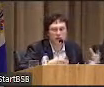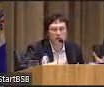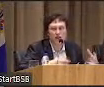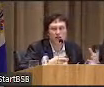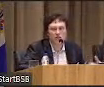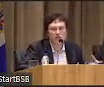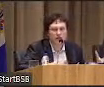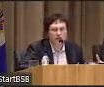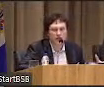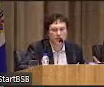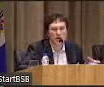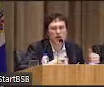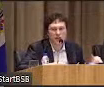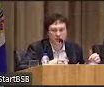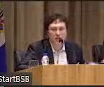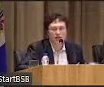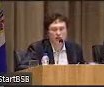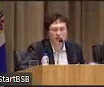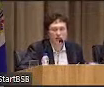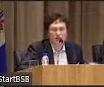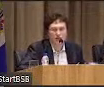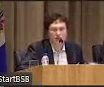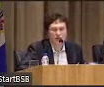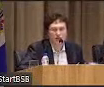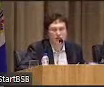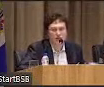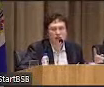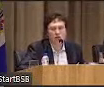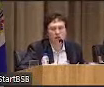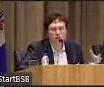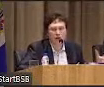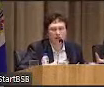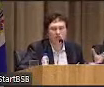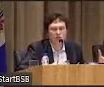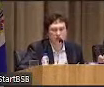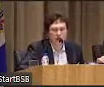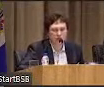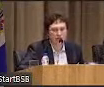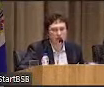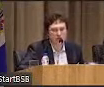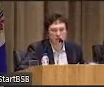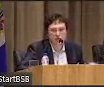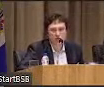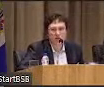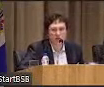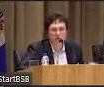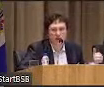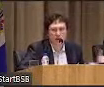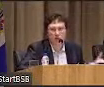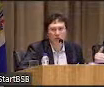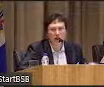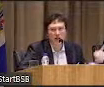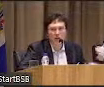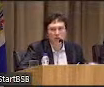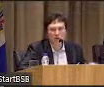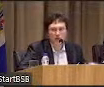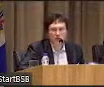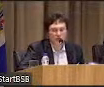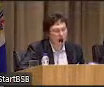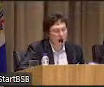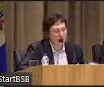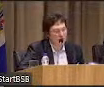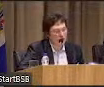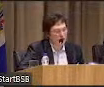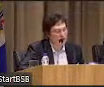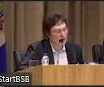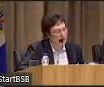hospitals, we have to undergo through new validation strategies that are being developed. So we can talk more with these hospitals